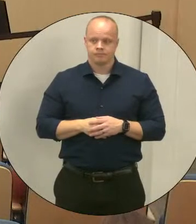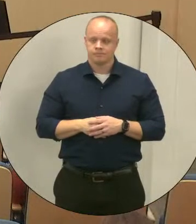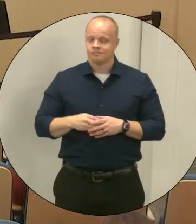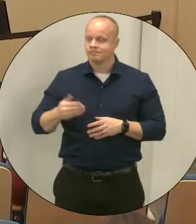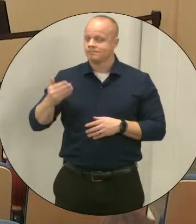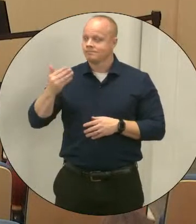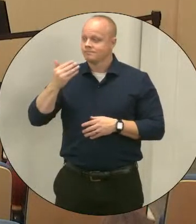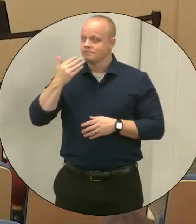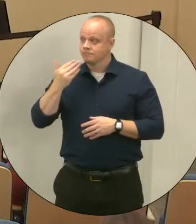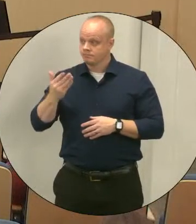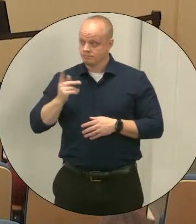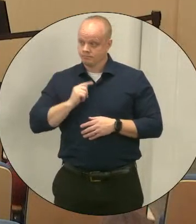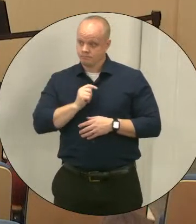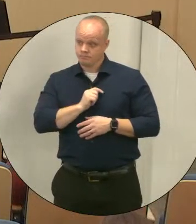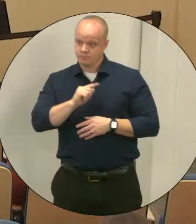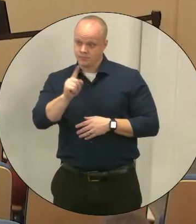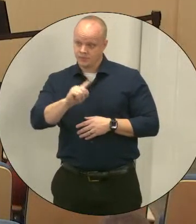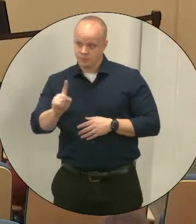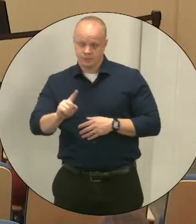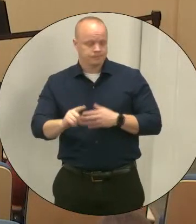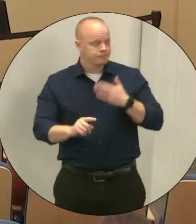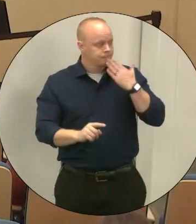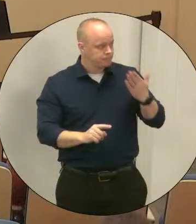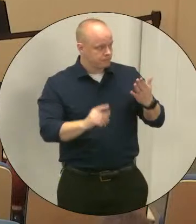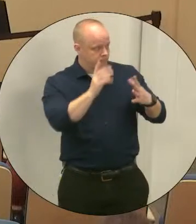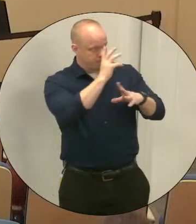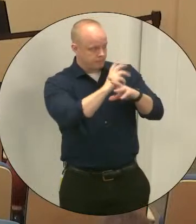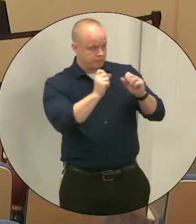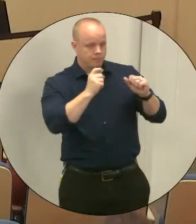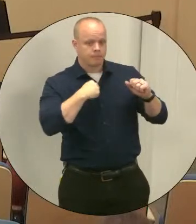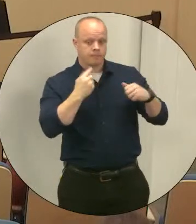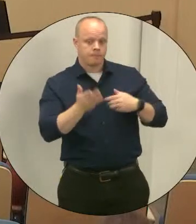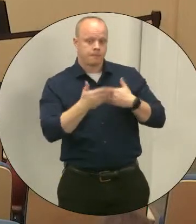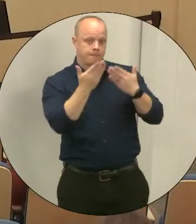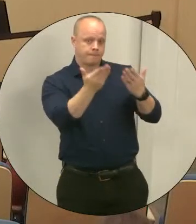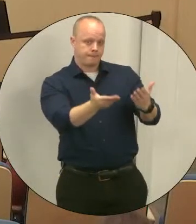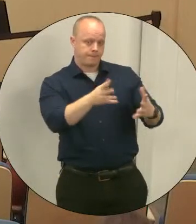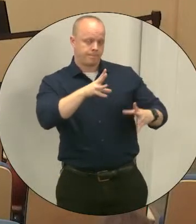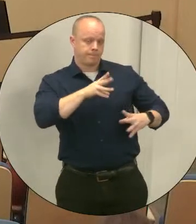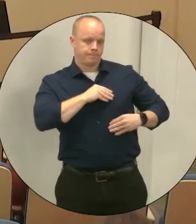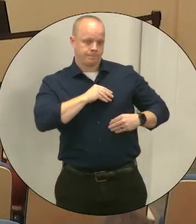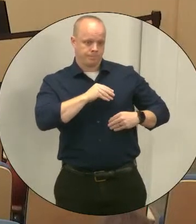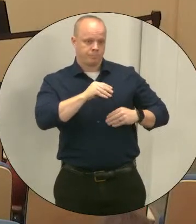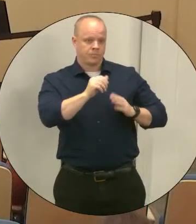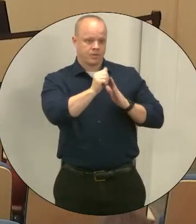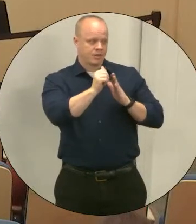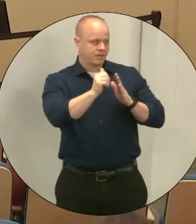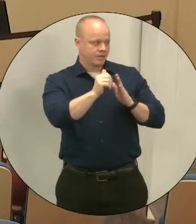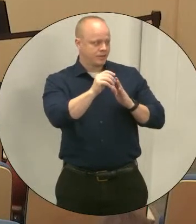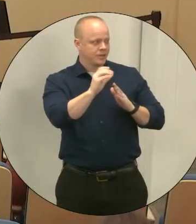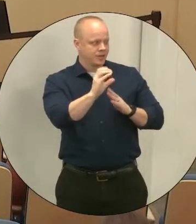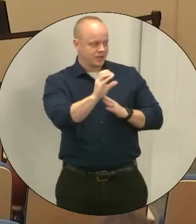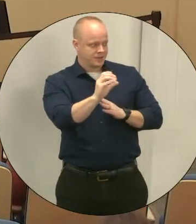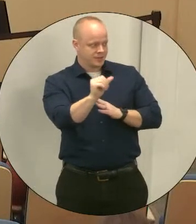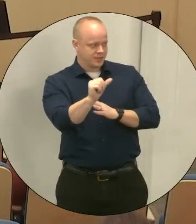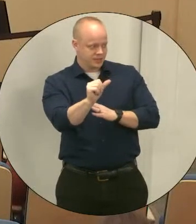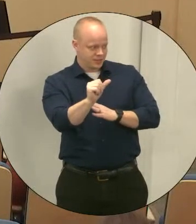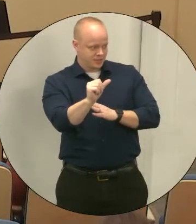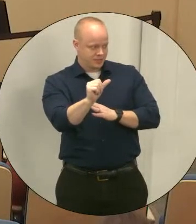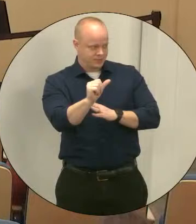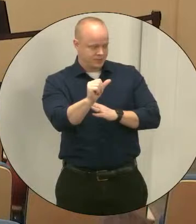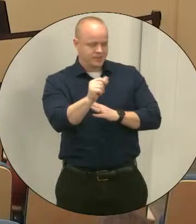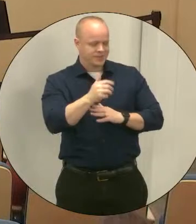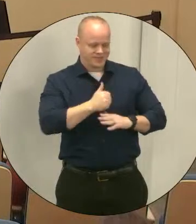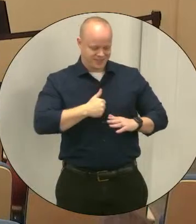Thank you. Trustee Zamora? Thank you, Madam President. I would like to make a motion to adopt the agenda as presented. No? The consent agenda.